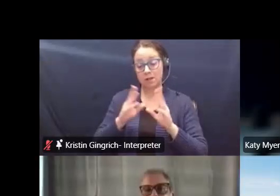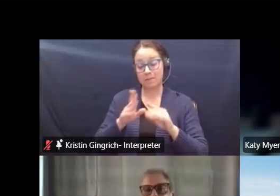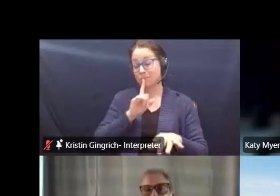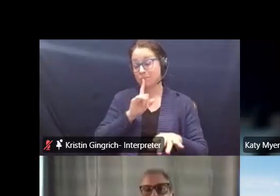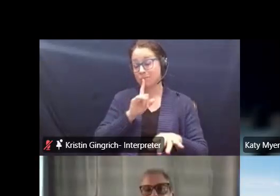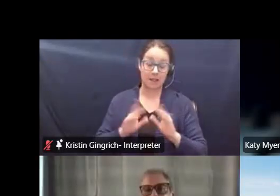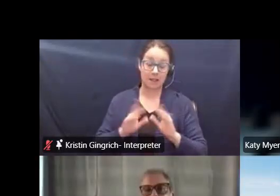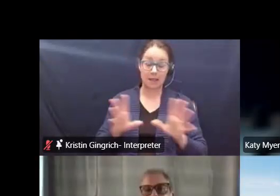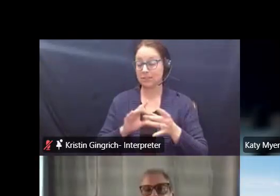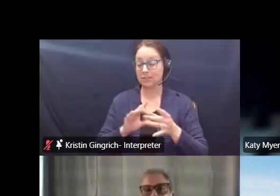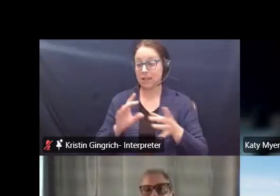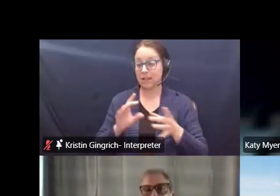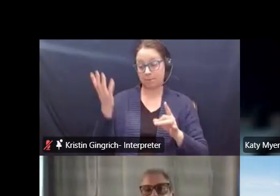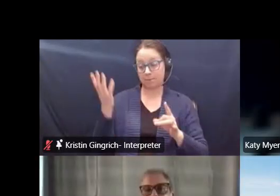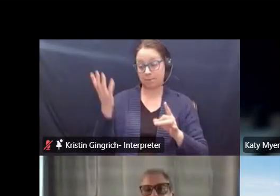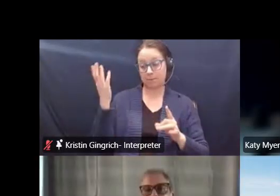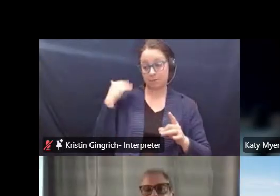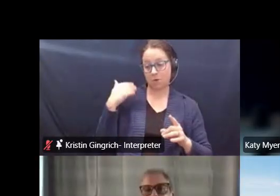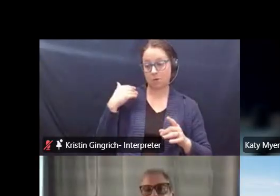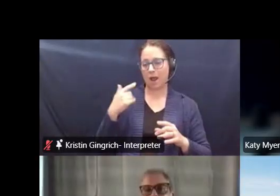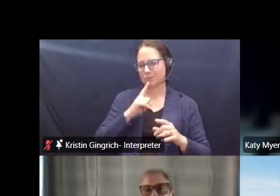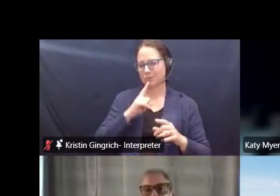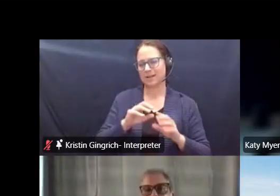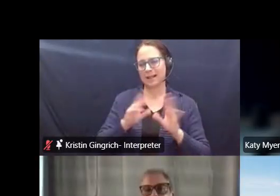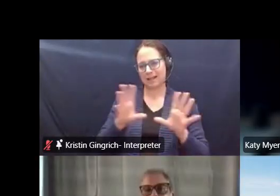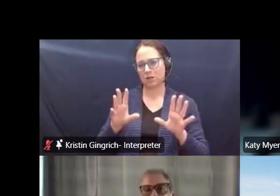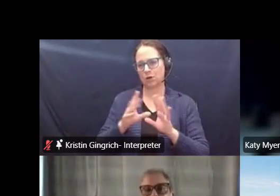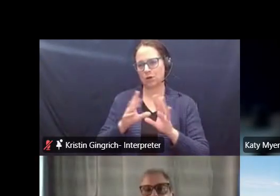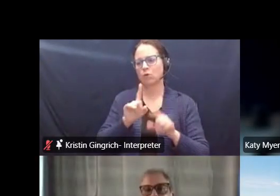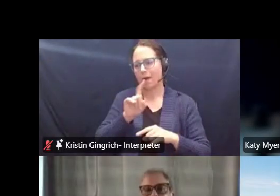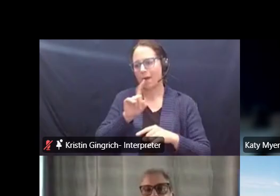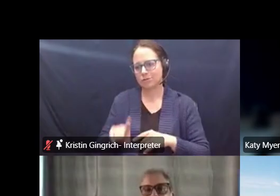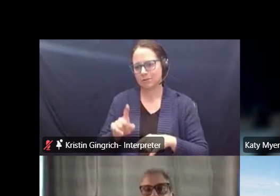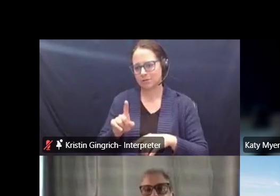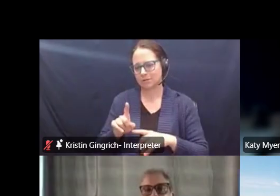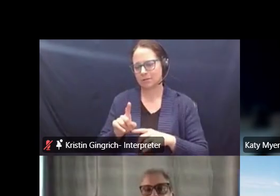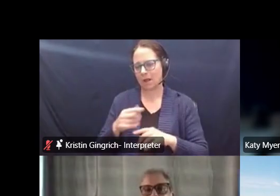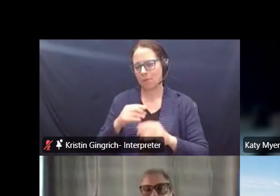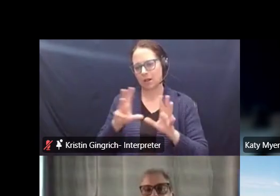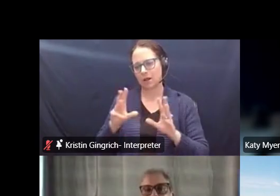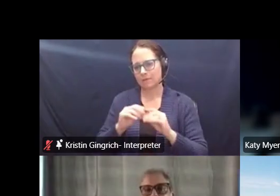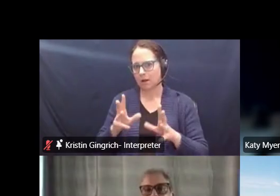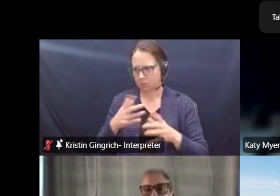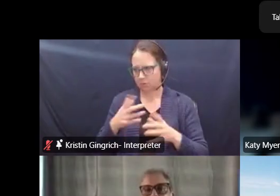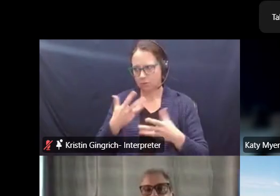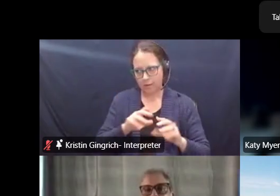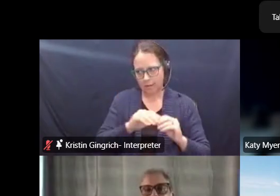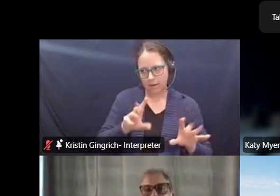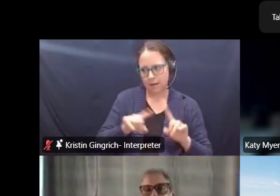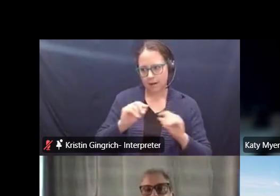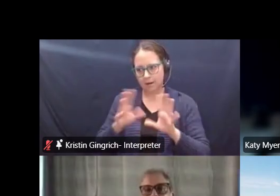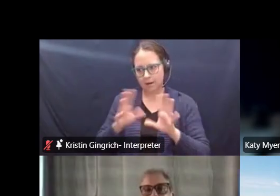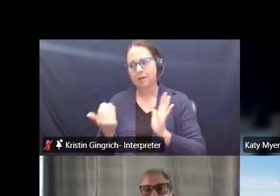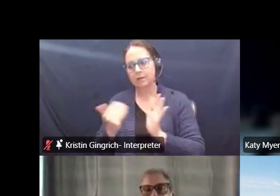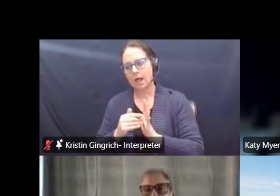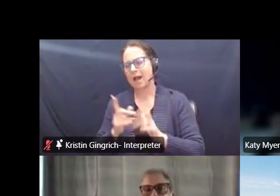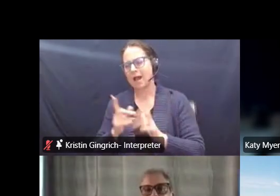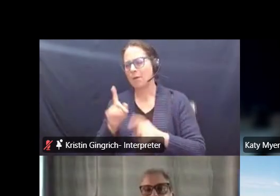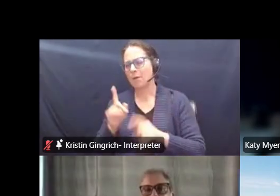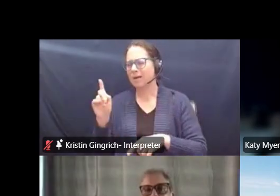clear statement earlier, rather my very clear question. What I asked is, how is it that you